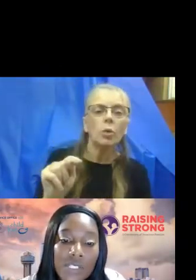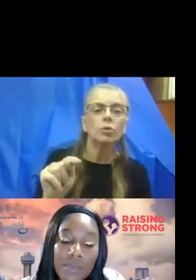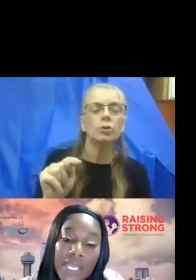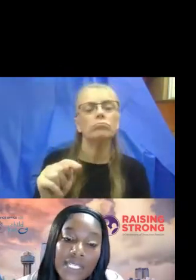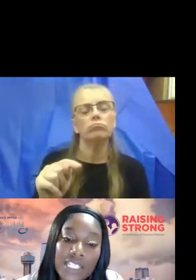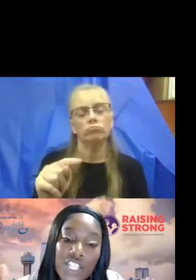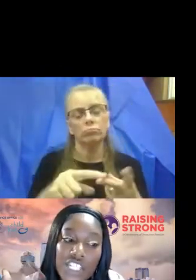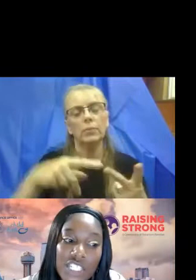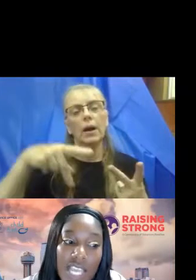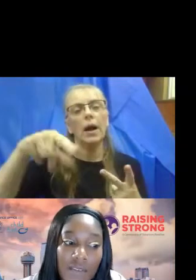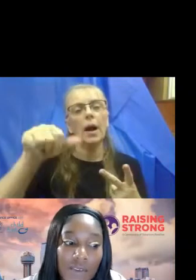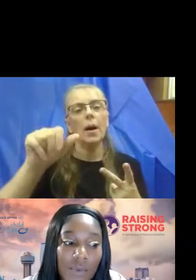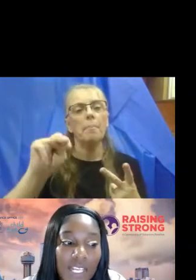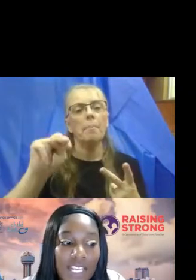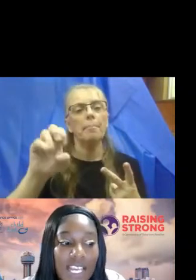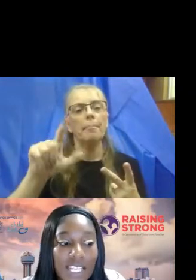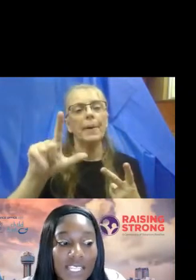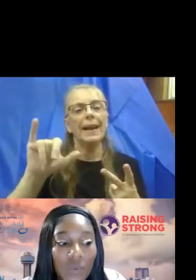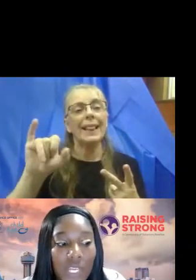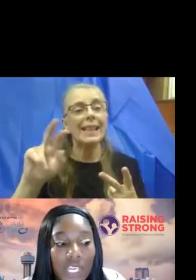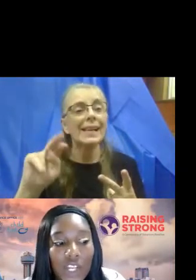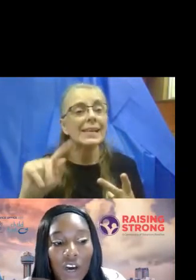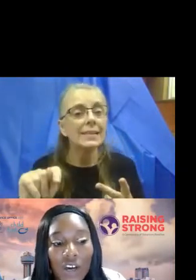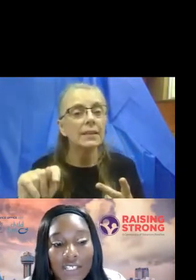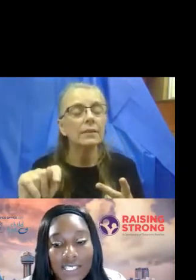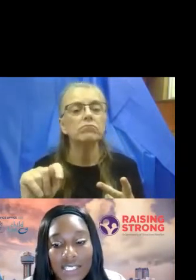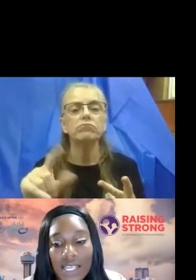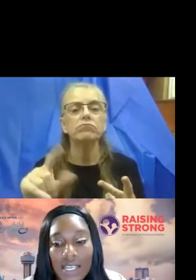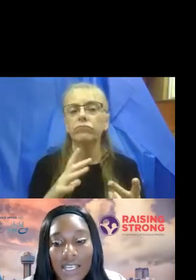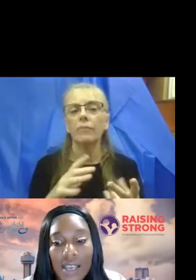from host and panelists, change it to everyone, then